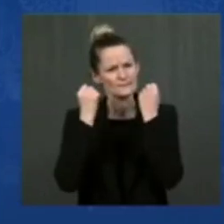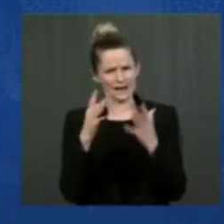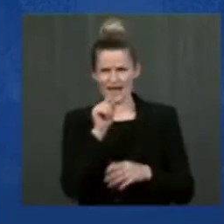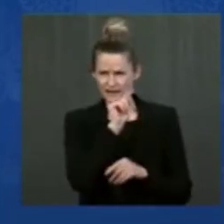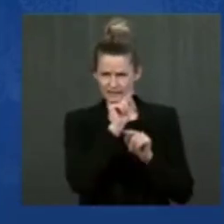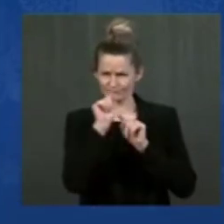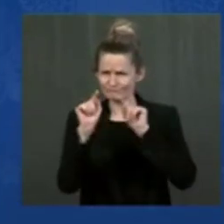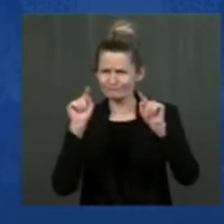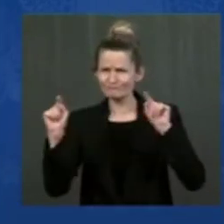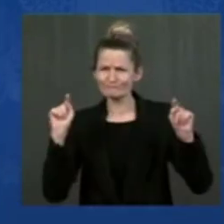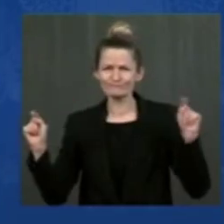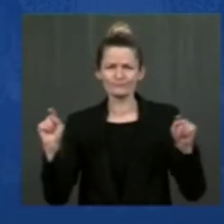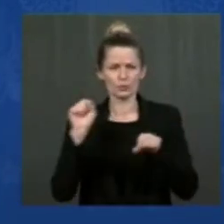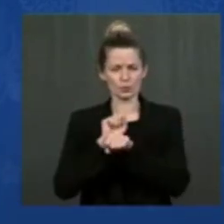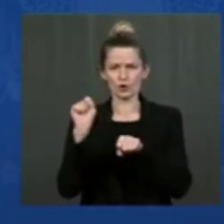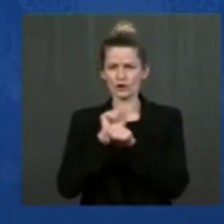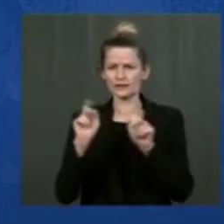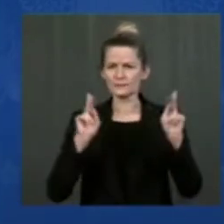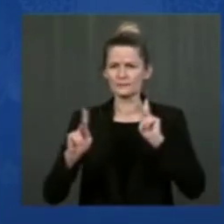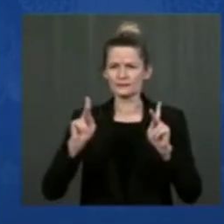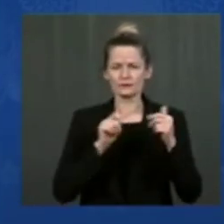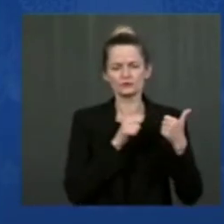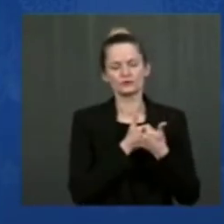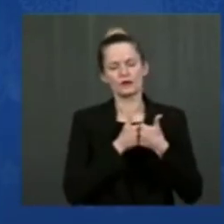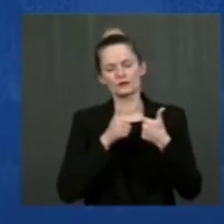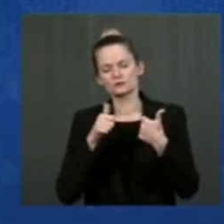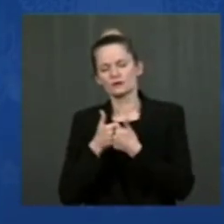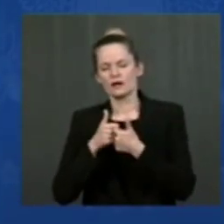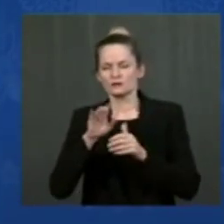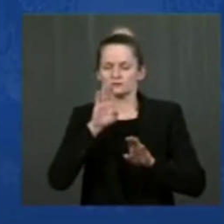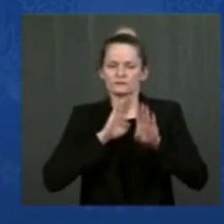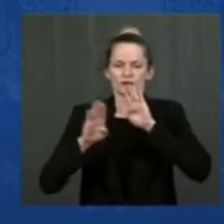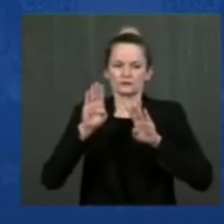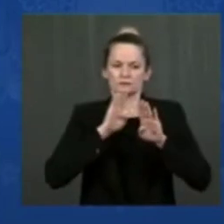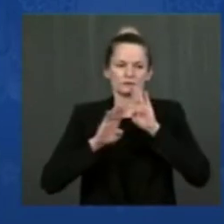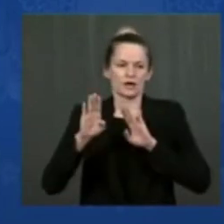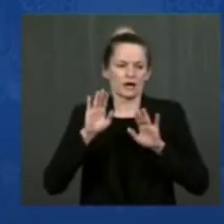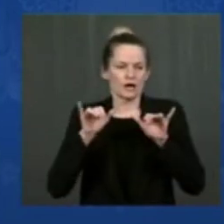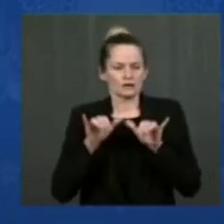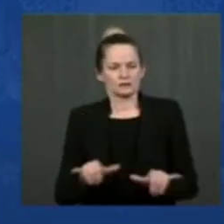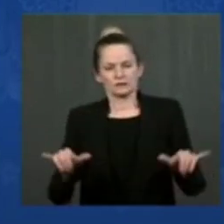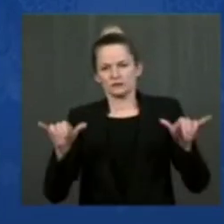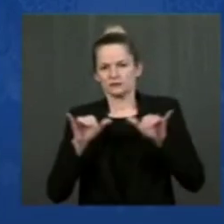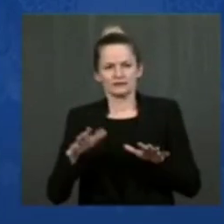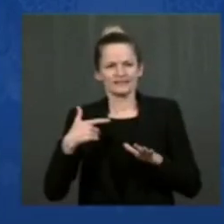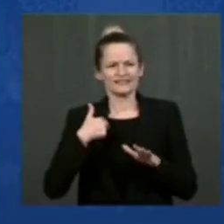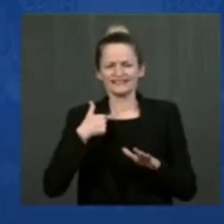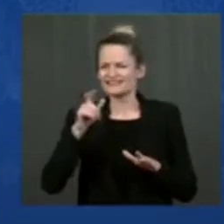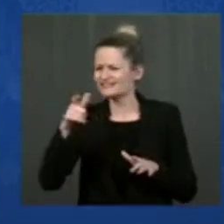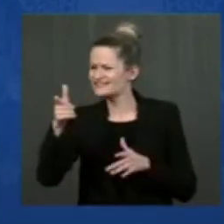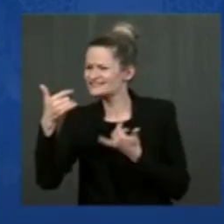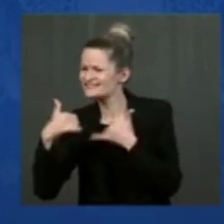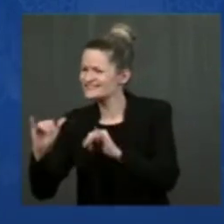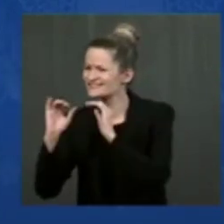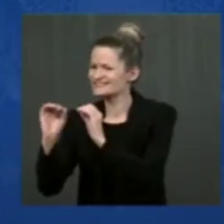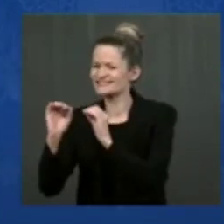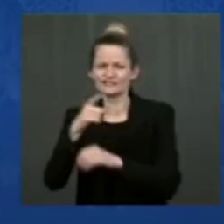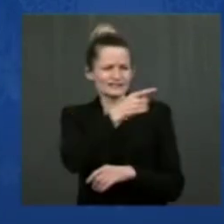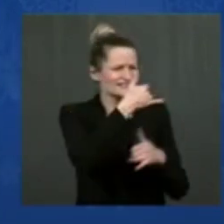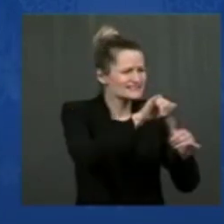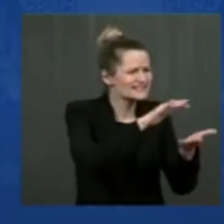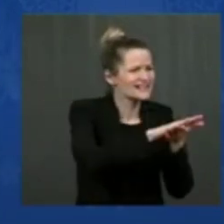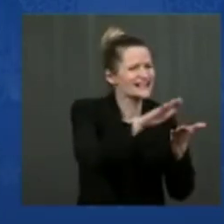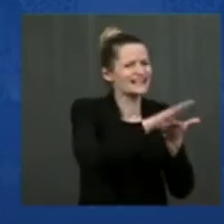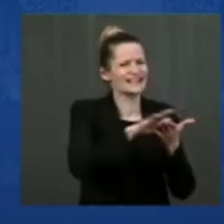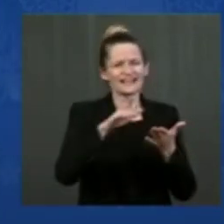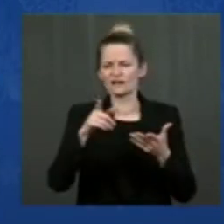still delivering, feeding, teaching, caregiving, cleaning, building, rescuing, serving, and in so